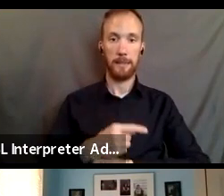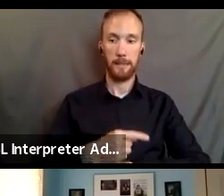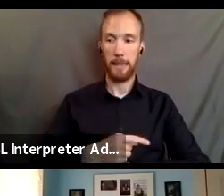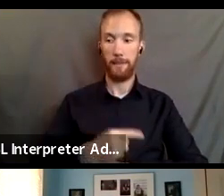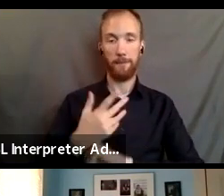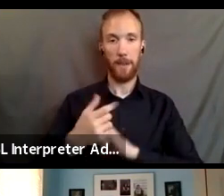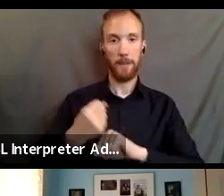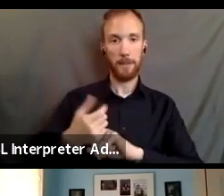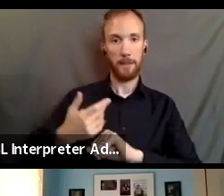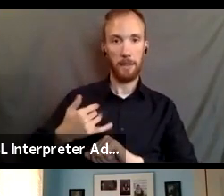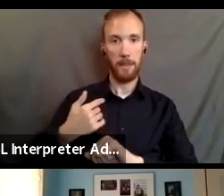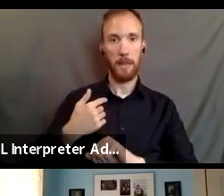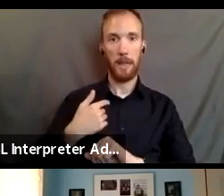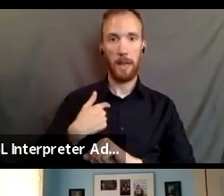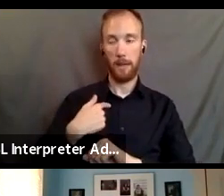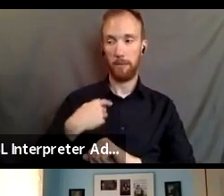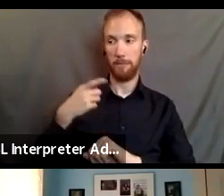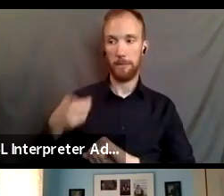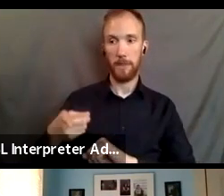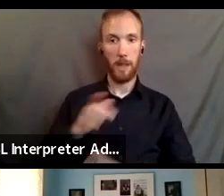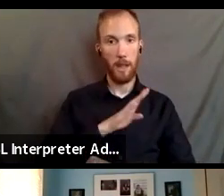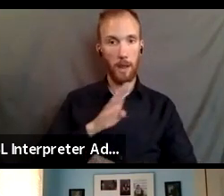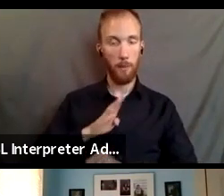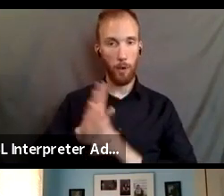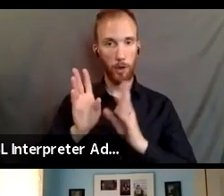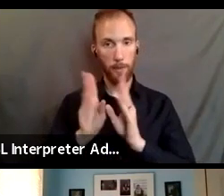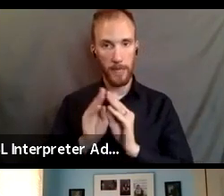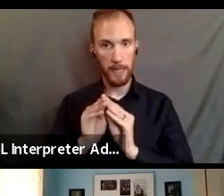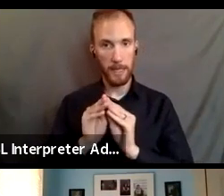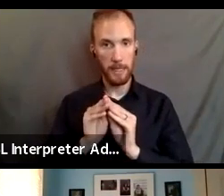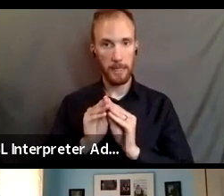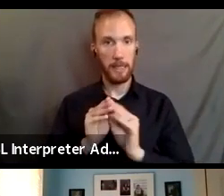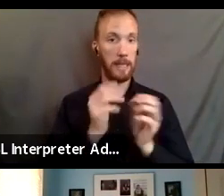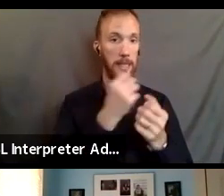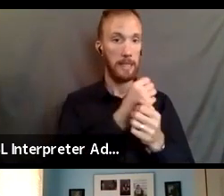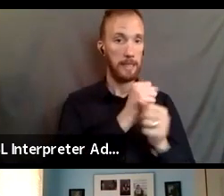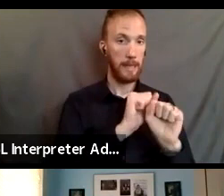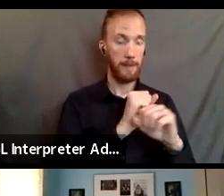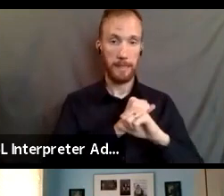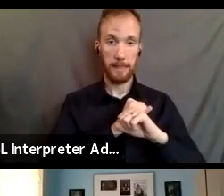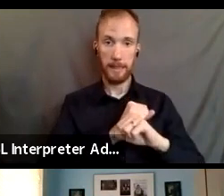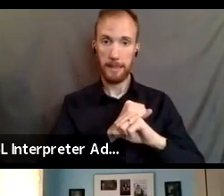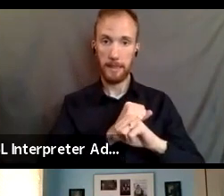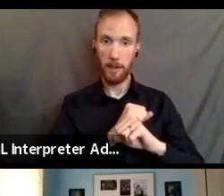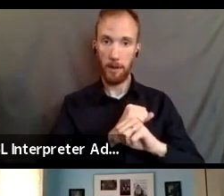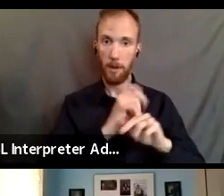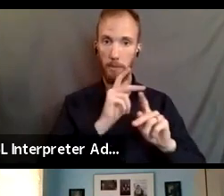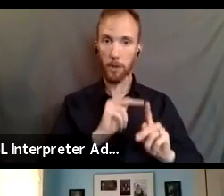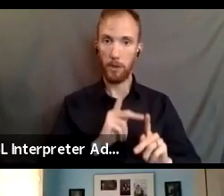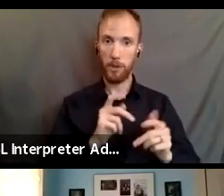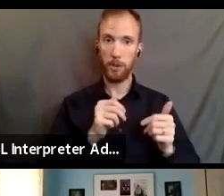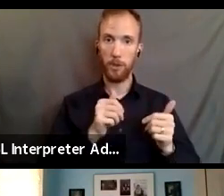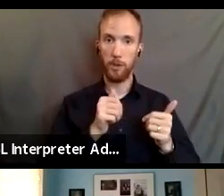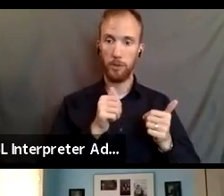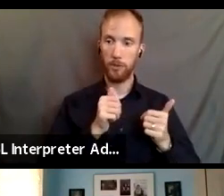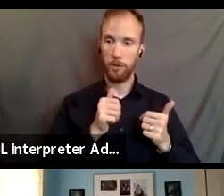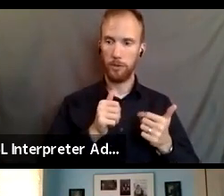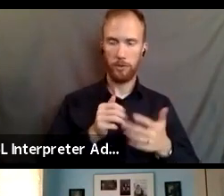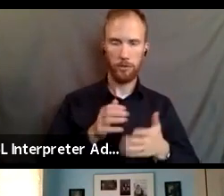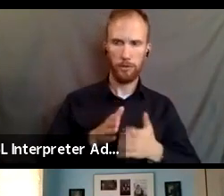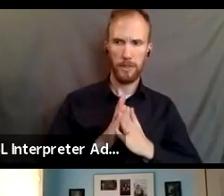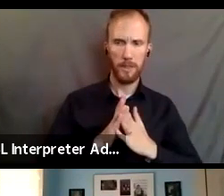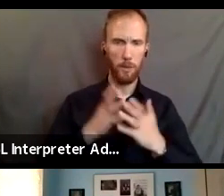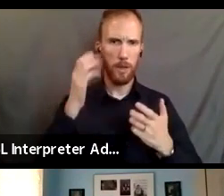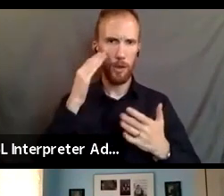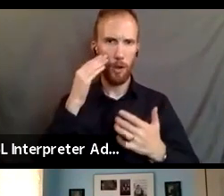meeting and was asked by safety and security head jading child to be pushed out while lay in the board room